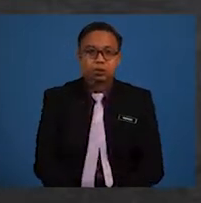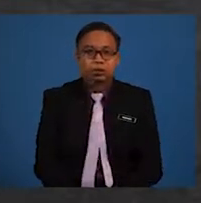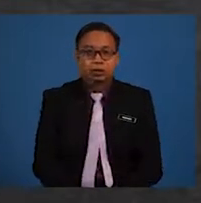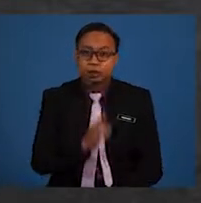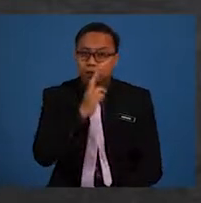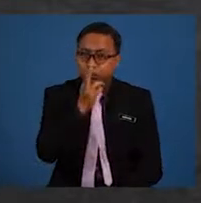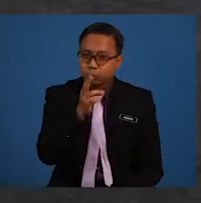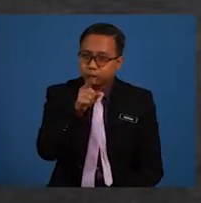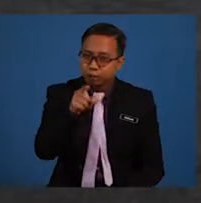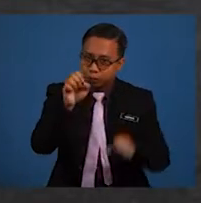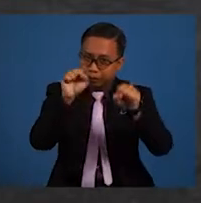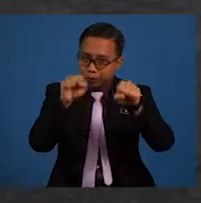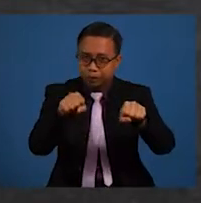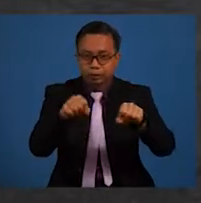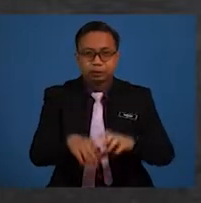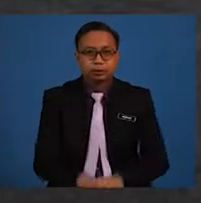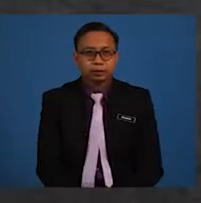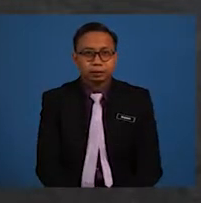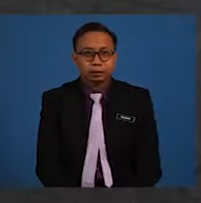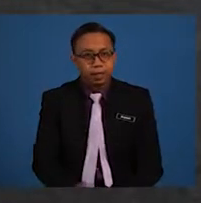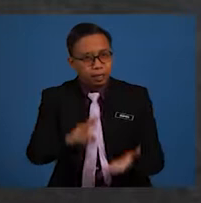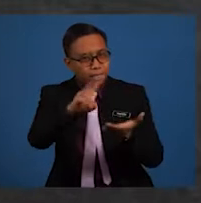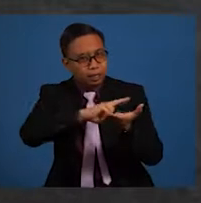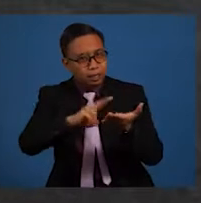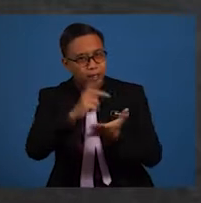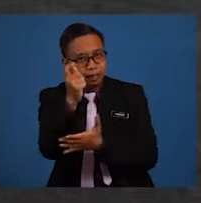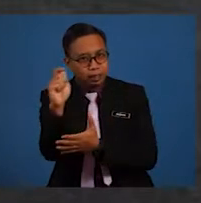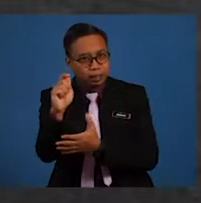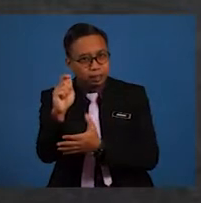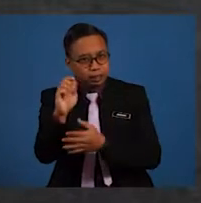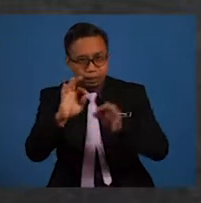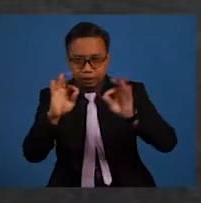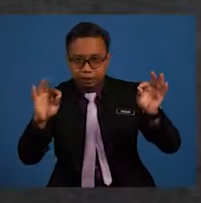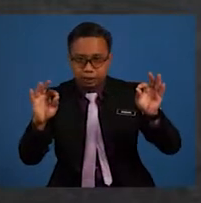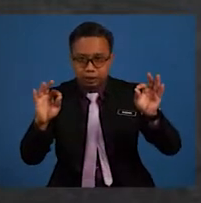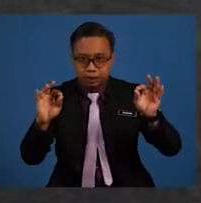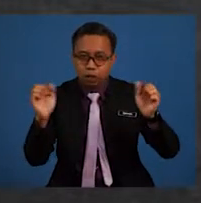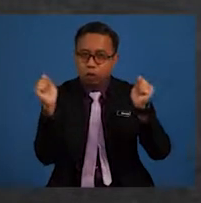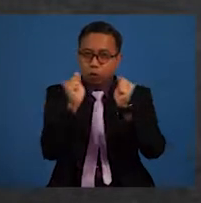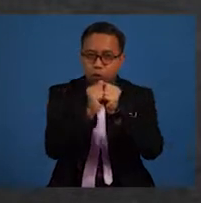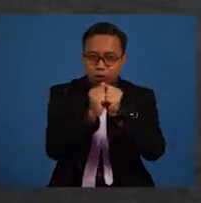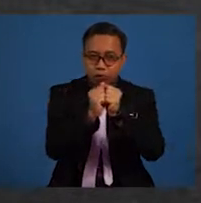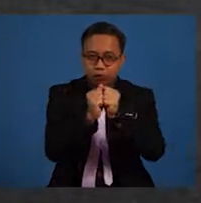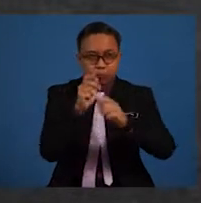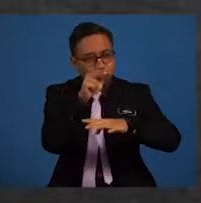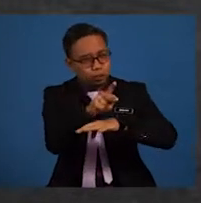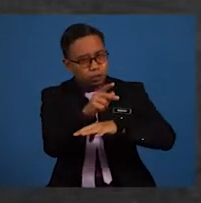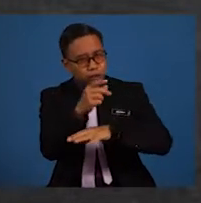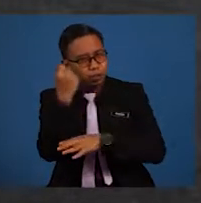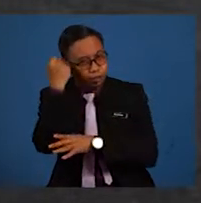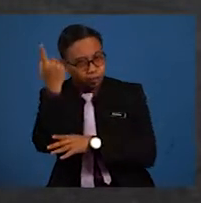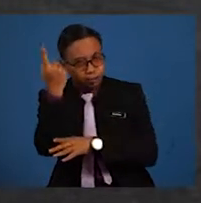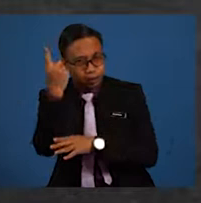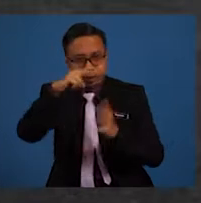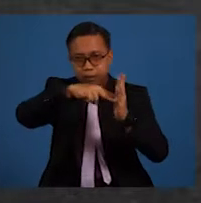Surely you are able to. Reading the text with the punctuation helps you to understand